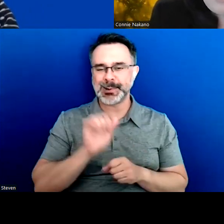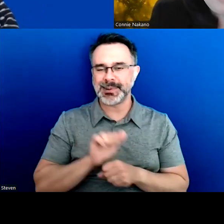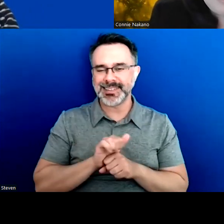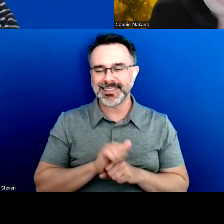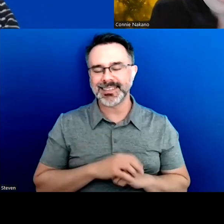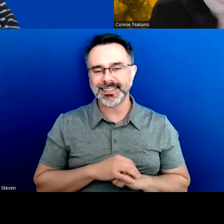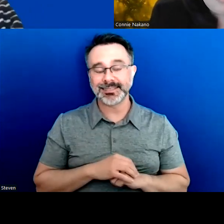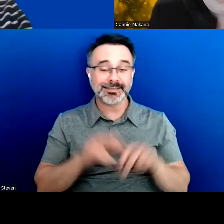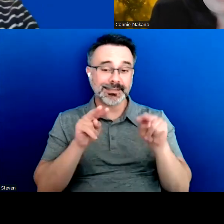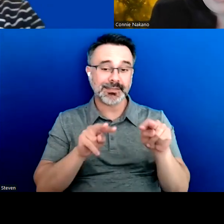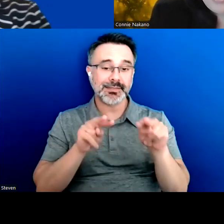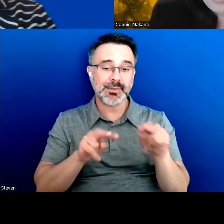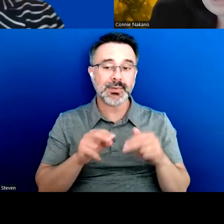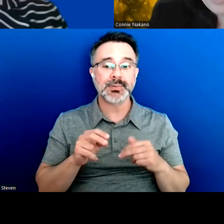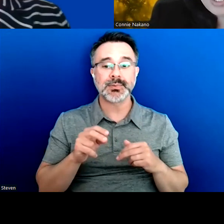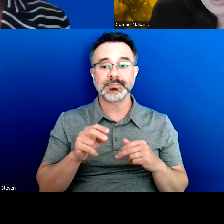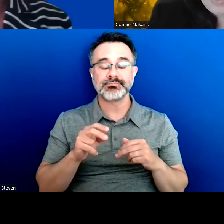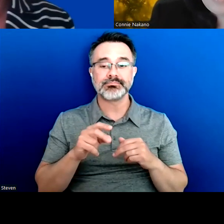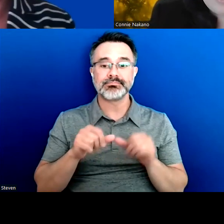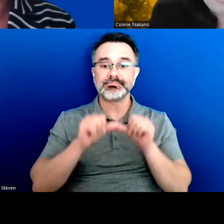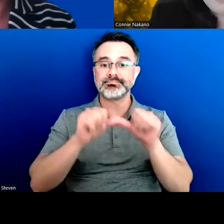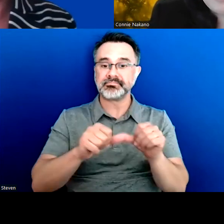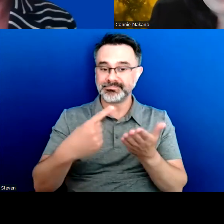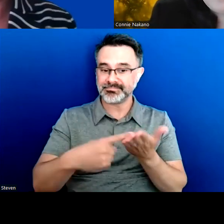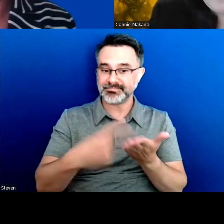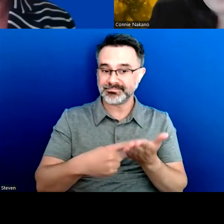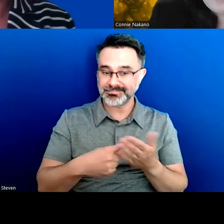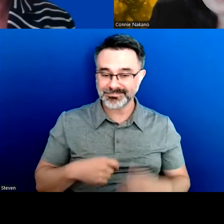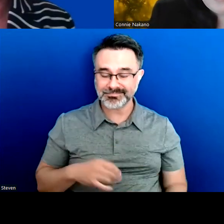look forward to furthering the conversation with everyone.